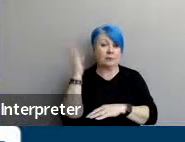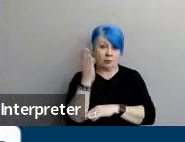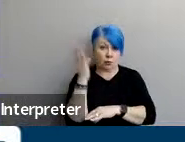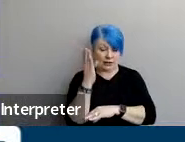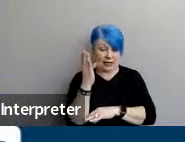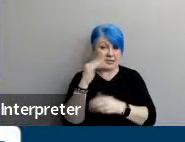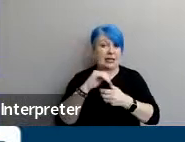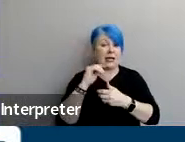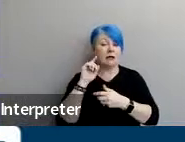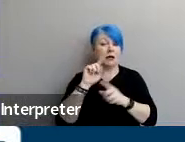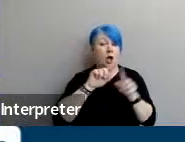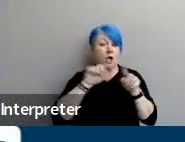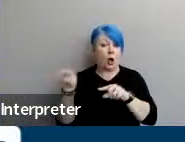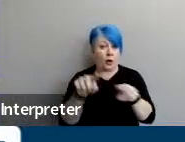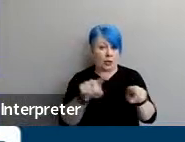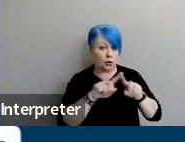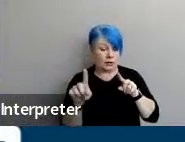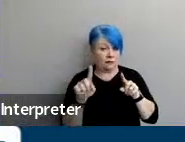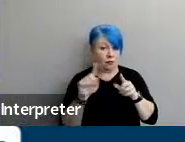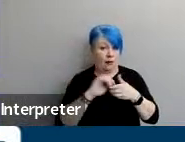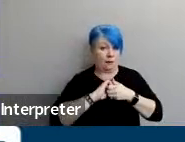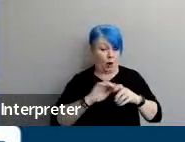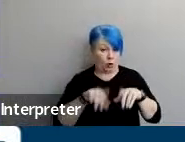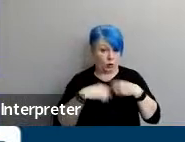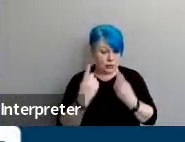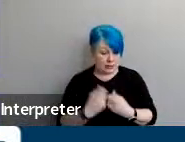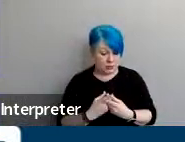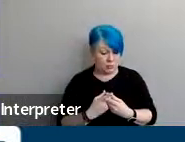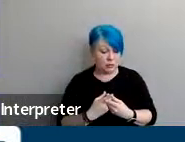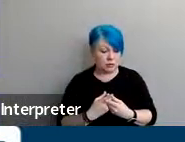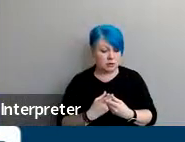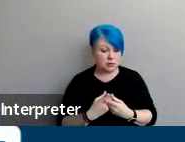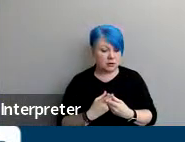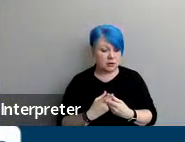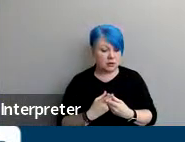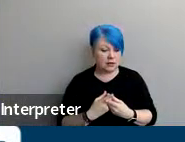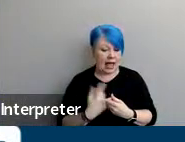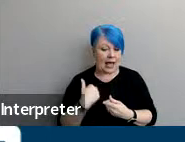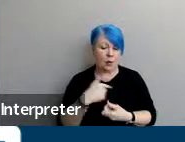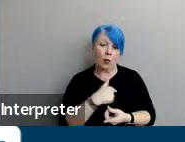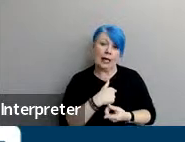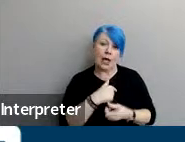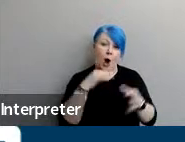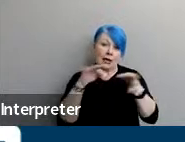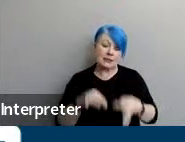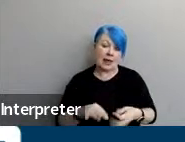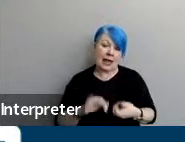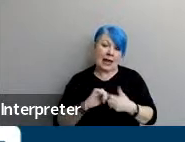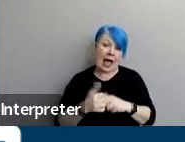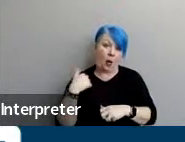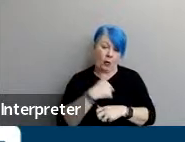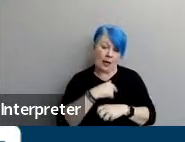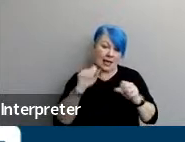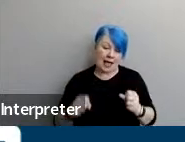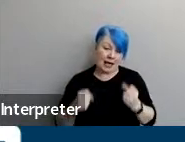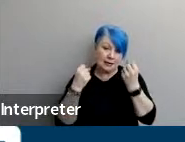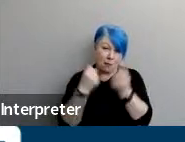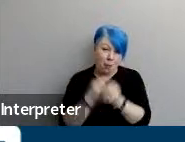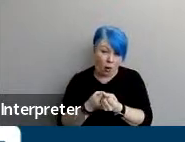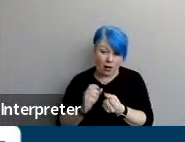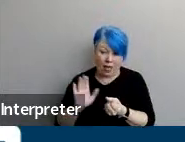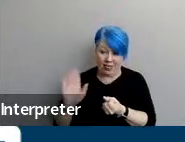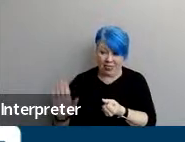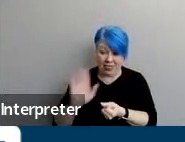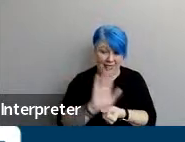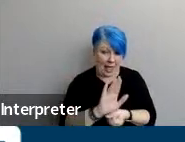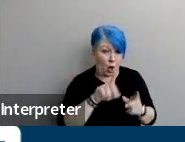this area to talk about how we will support their districts with these funds as well as other factors.